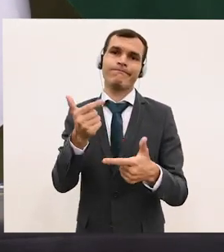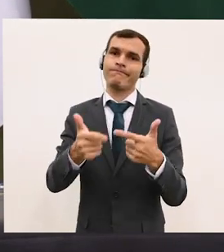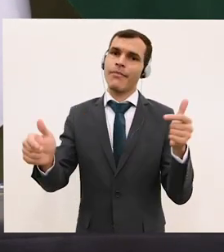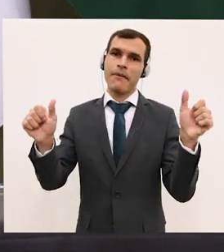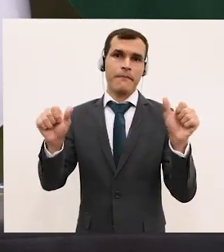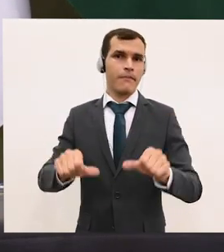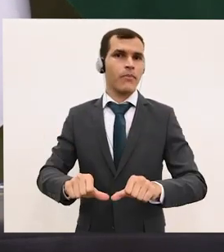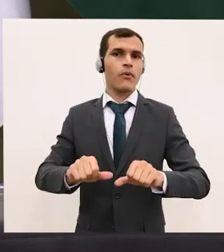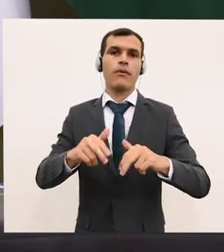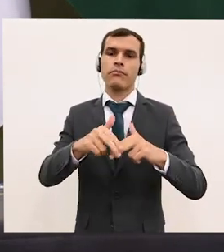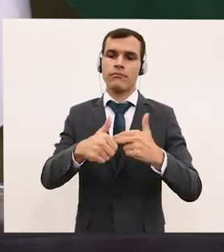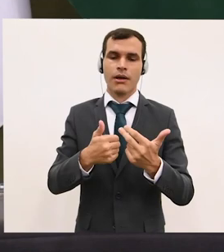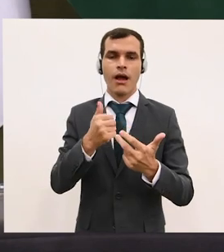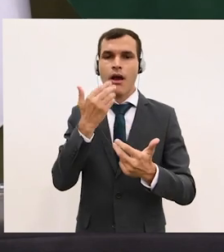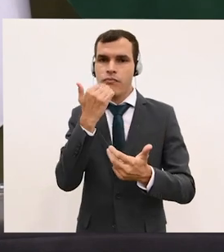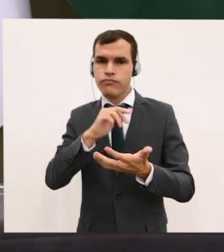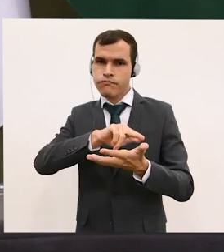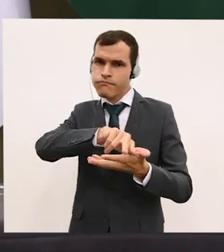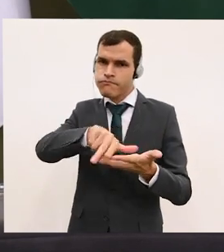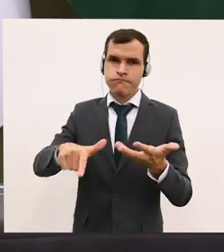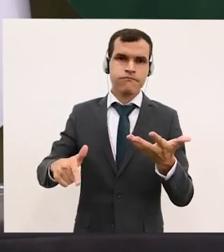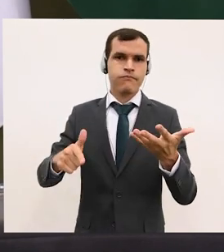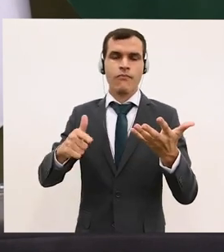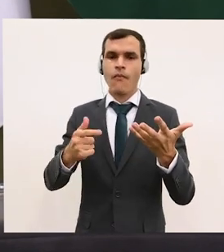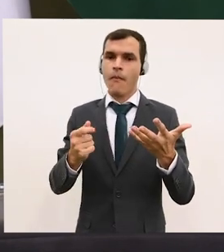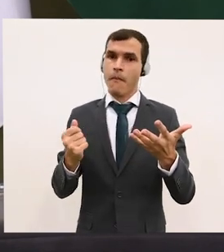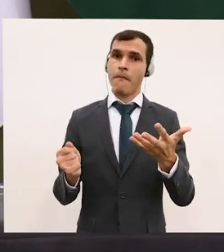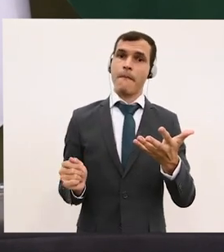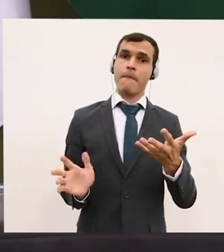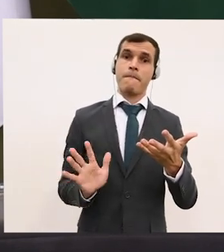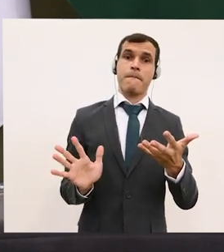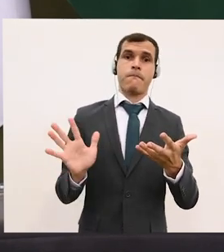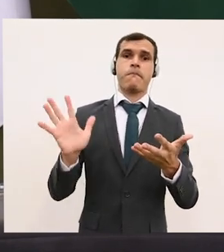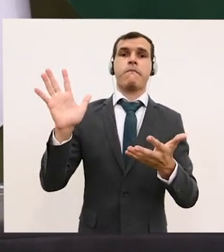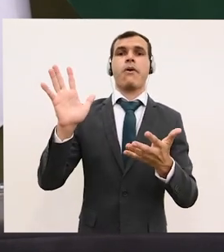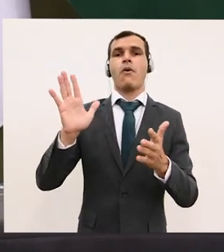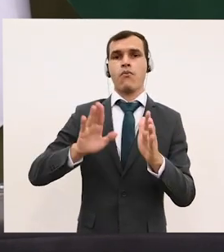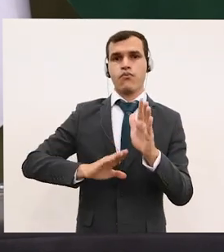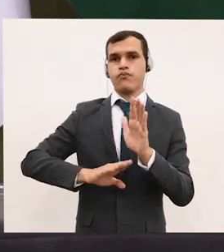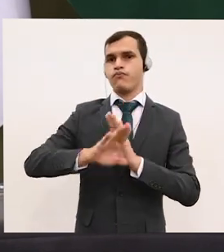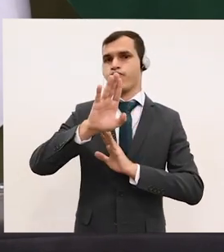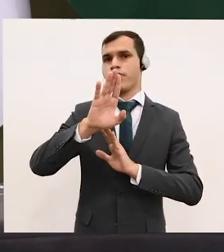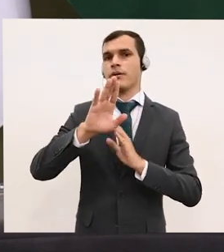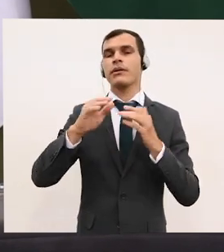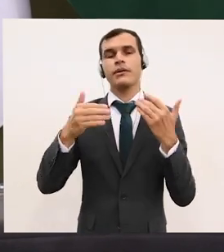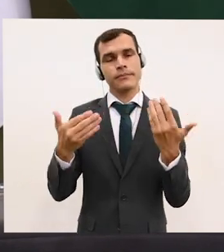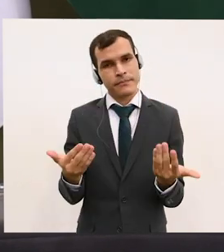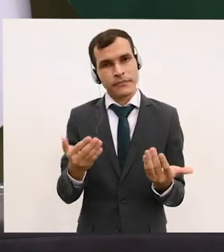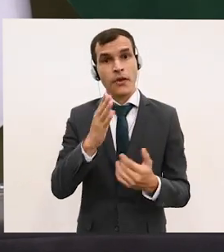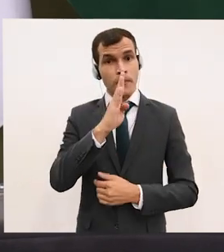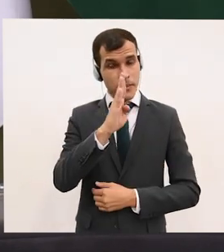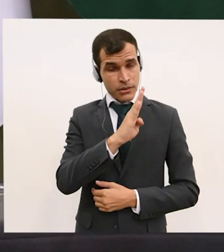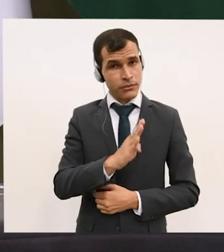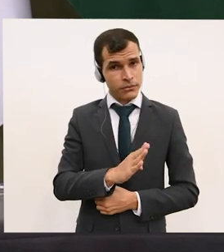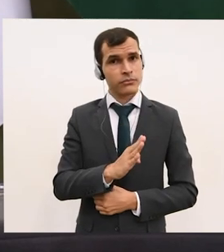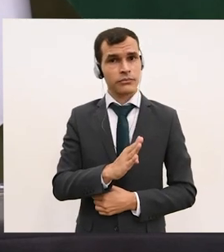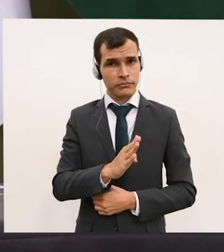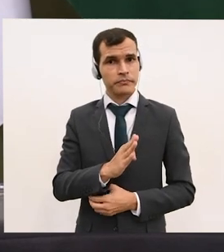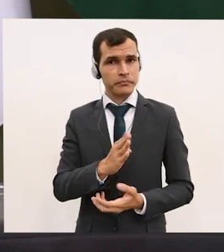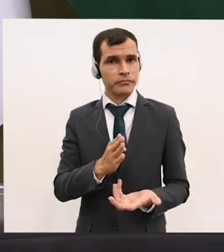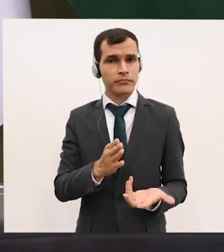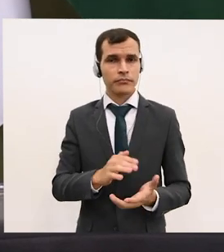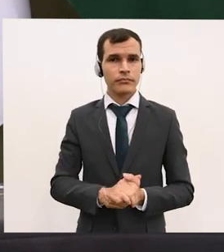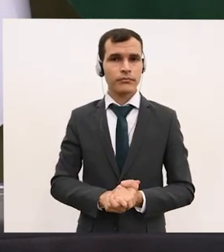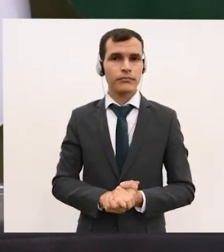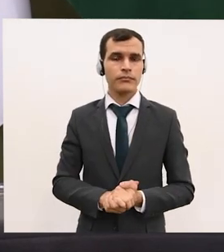very, very important. Brazil has benefited a lot from the multilateral trading